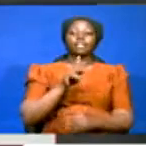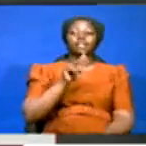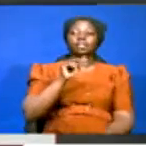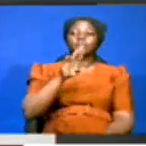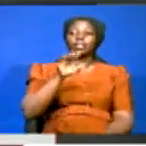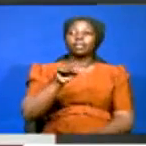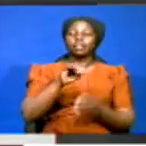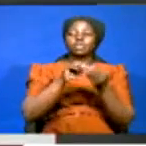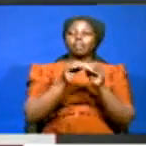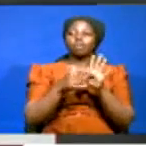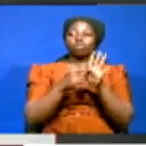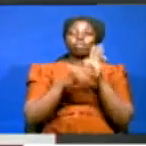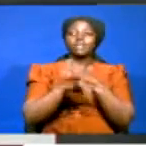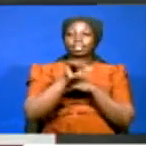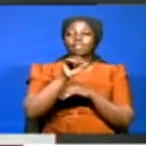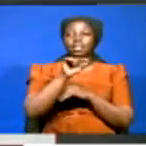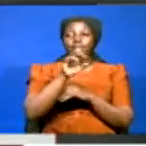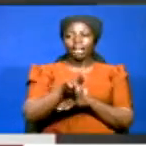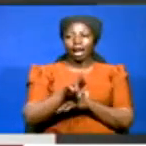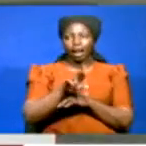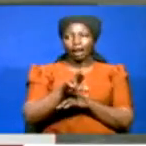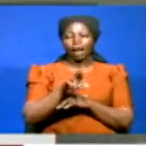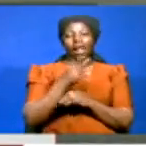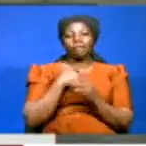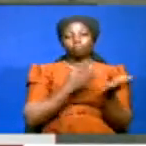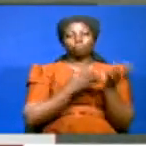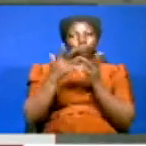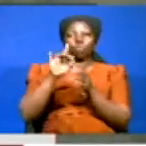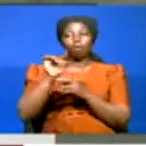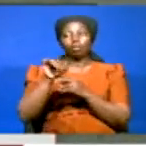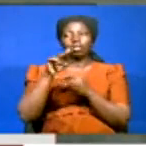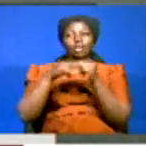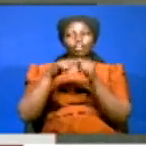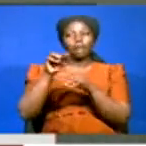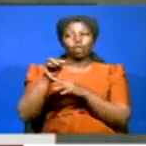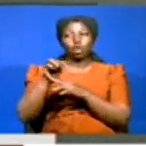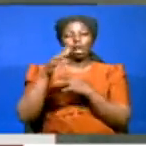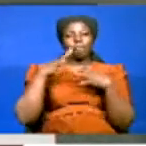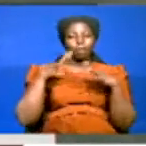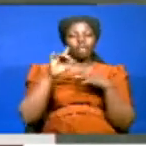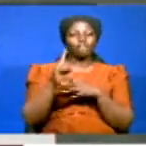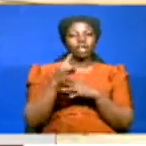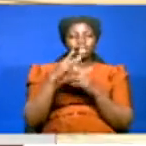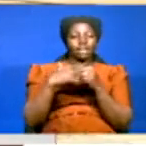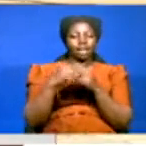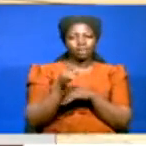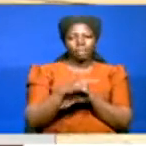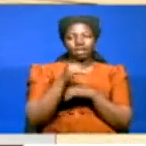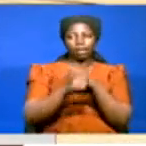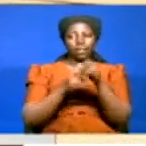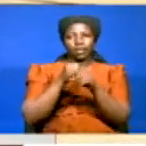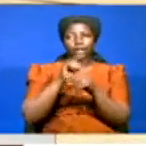that the standard gauge railway passenger train ferried 1.7 million passengers in the first 9 months of